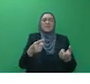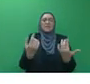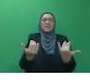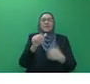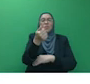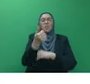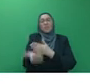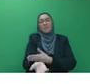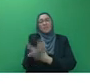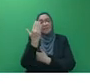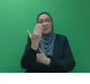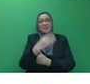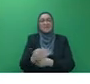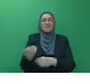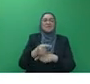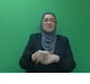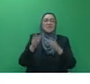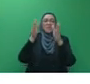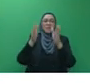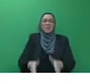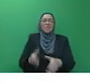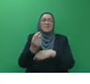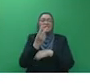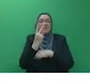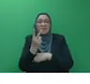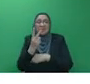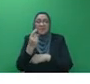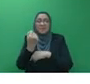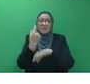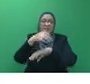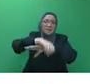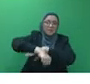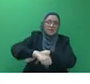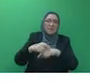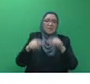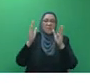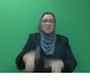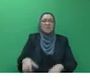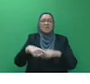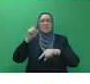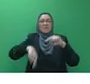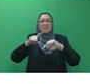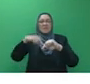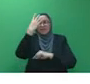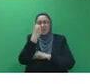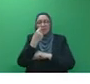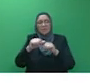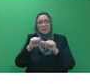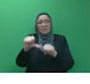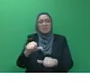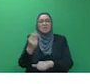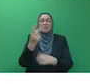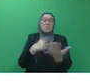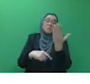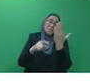at 11 o'clock at night or people suffering from insomnia watching you and i still make money yeah how much of your model would change